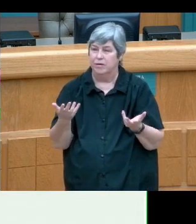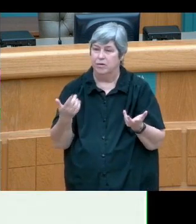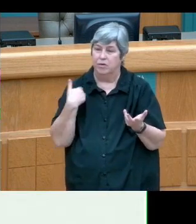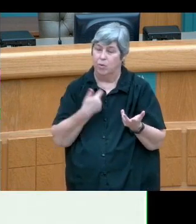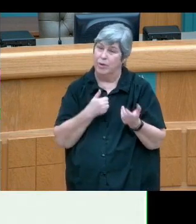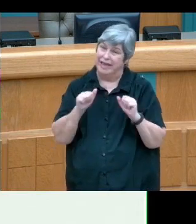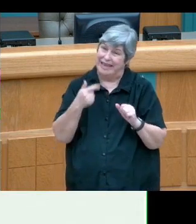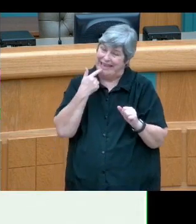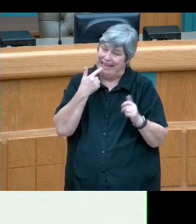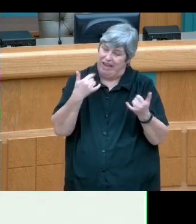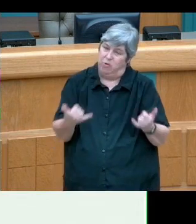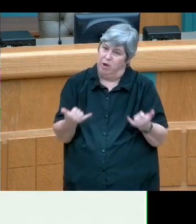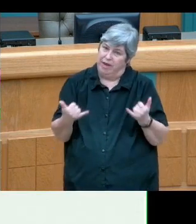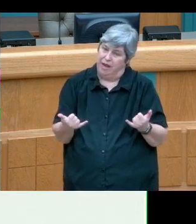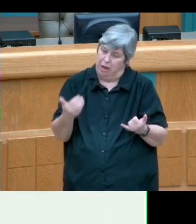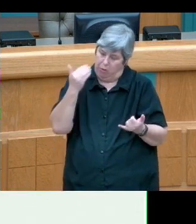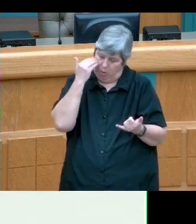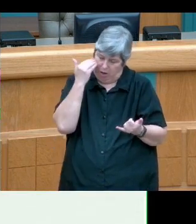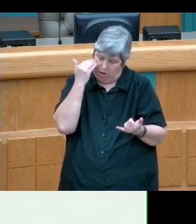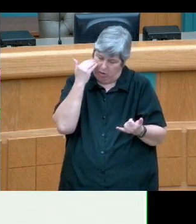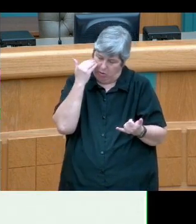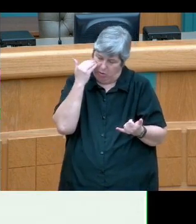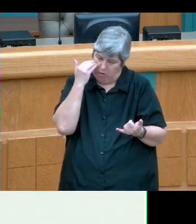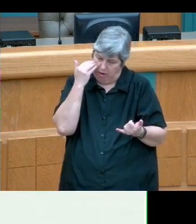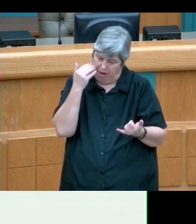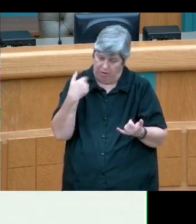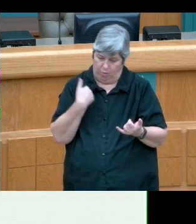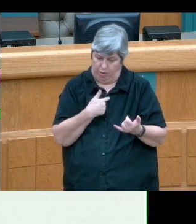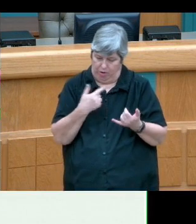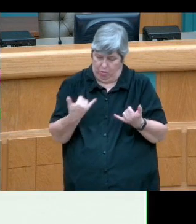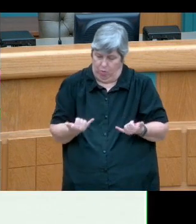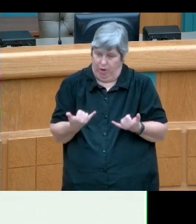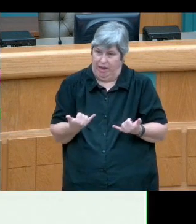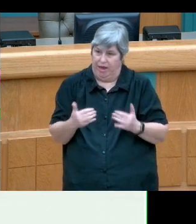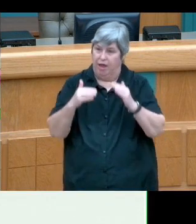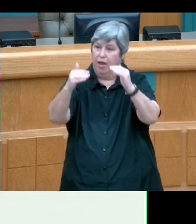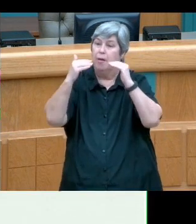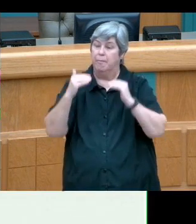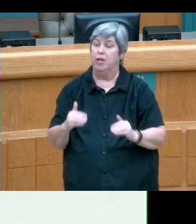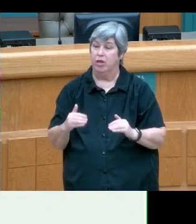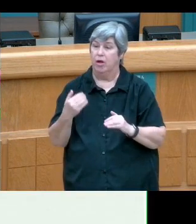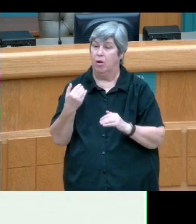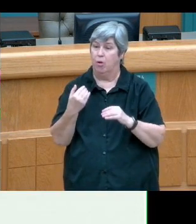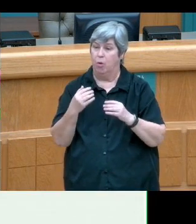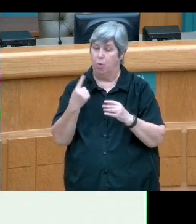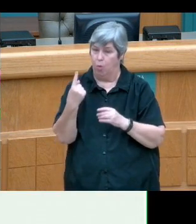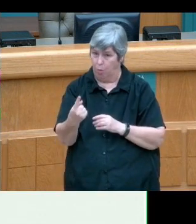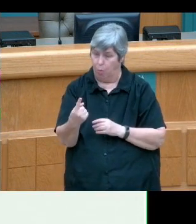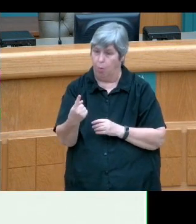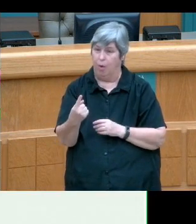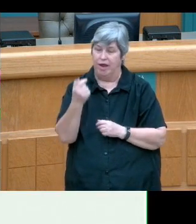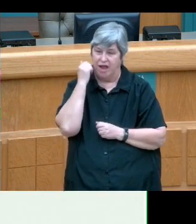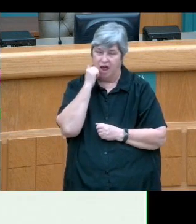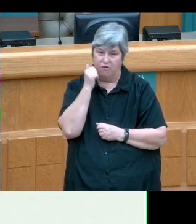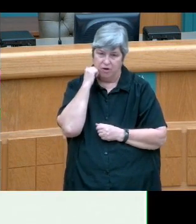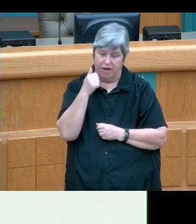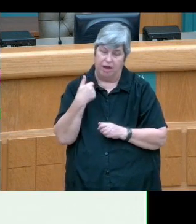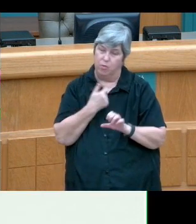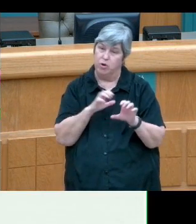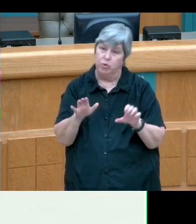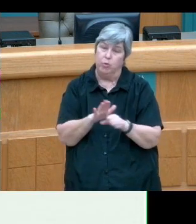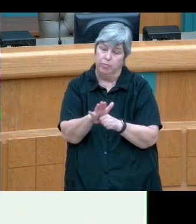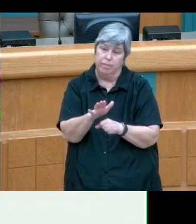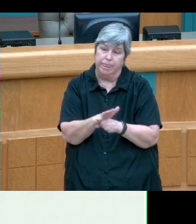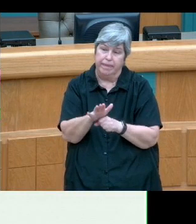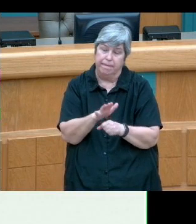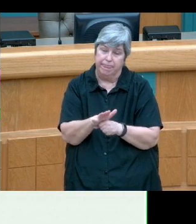we can say right now for sure is that where we're at is below that line, so we're doing enough. And we've been doing